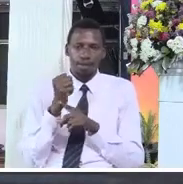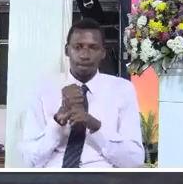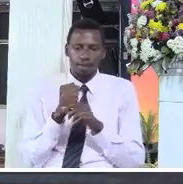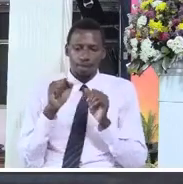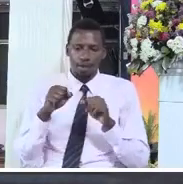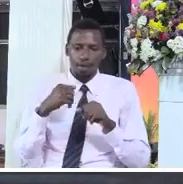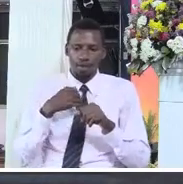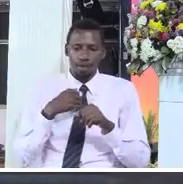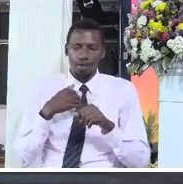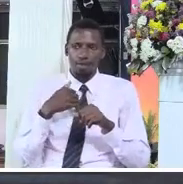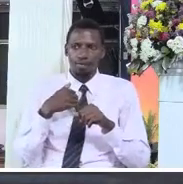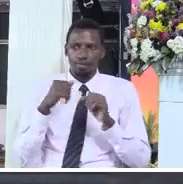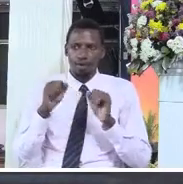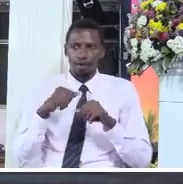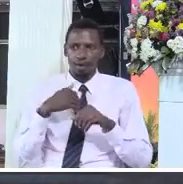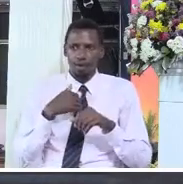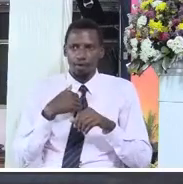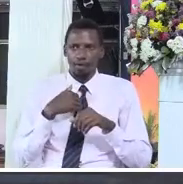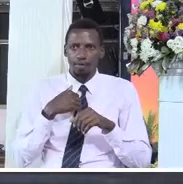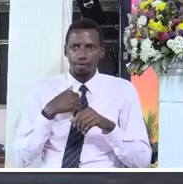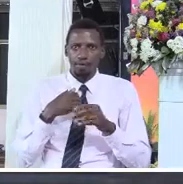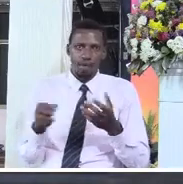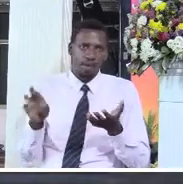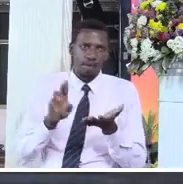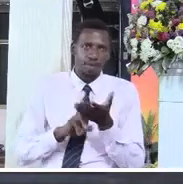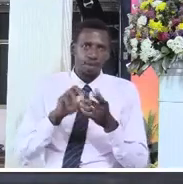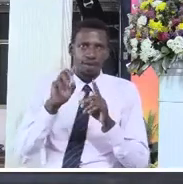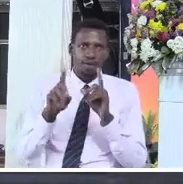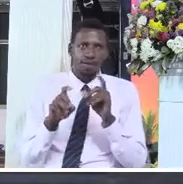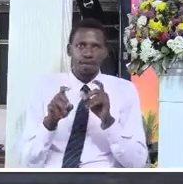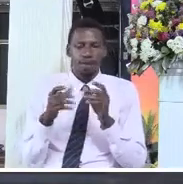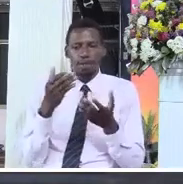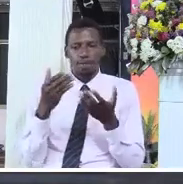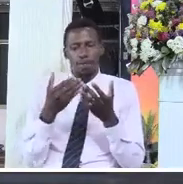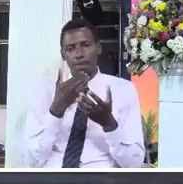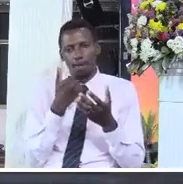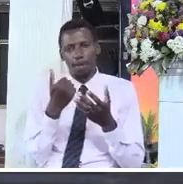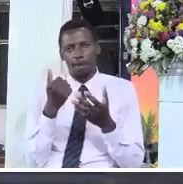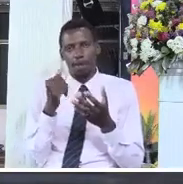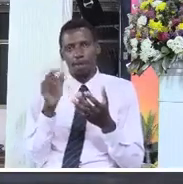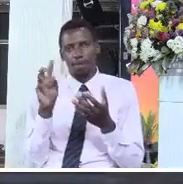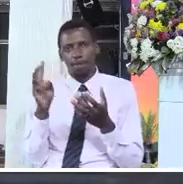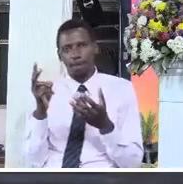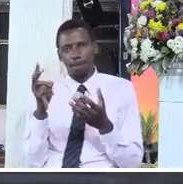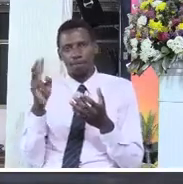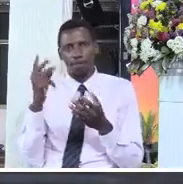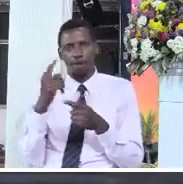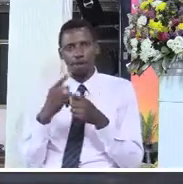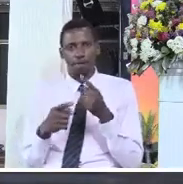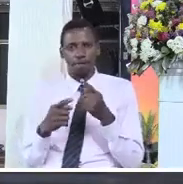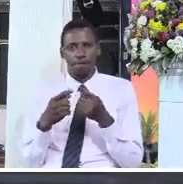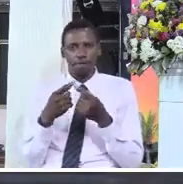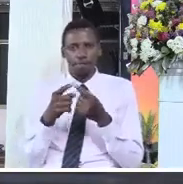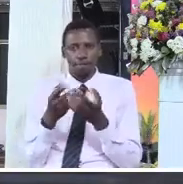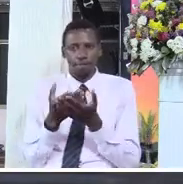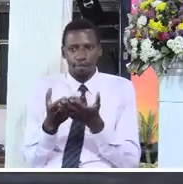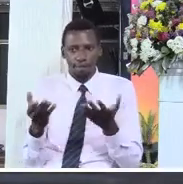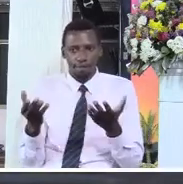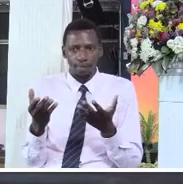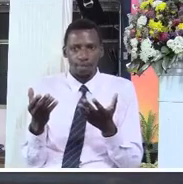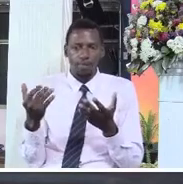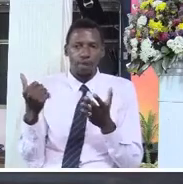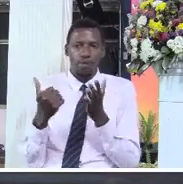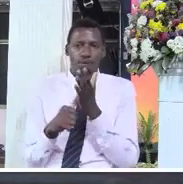discouraging. Afadhali, you get it in second year. Now you have third year there. But those are pressures which